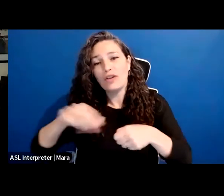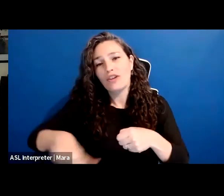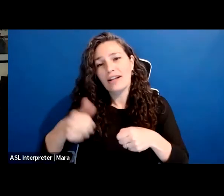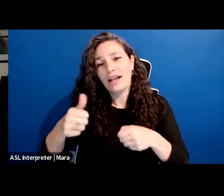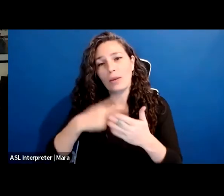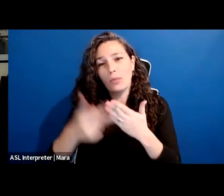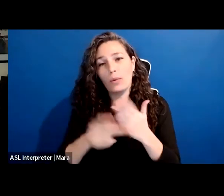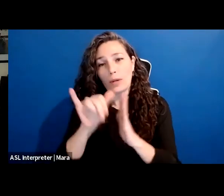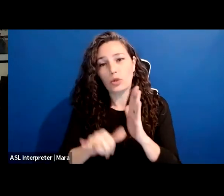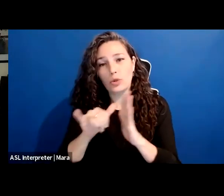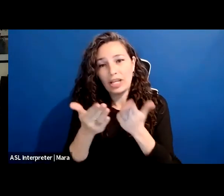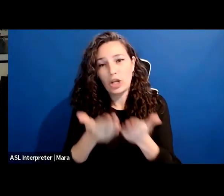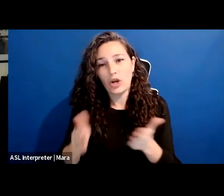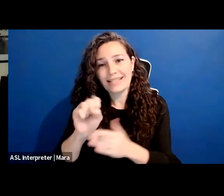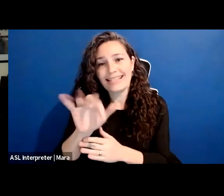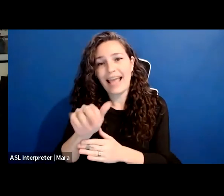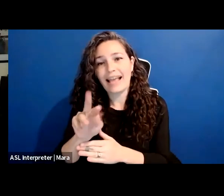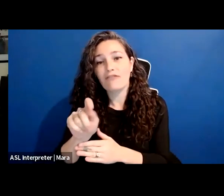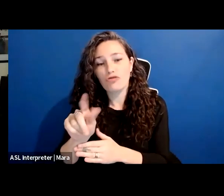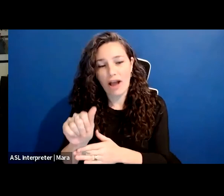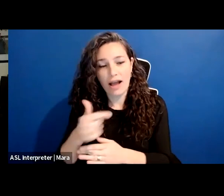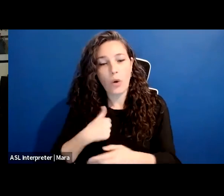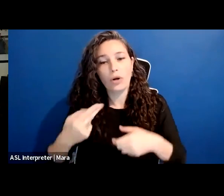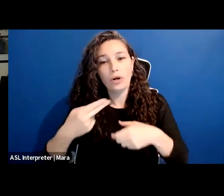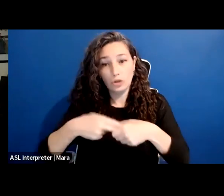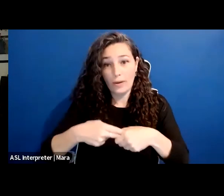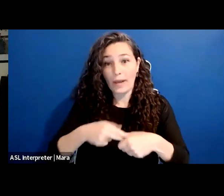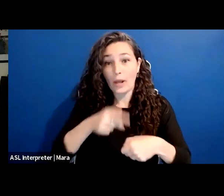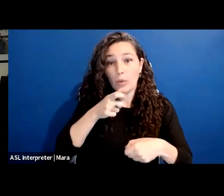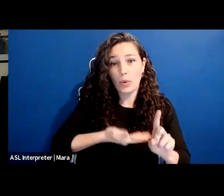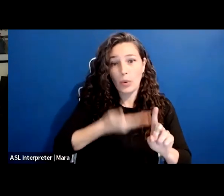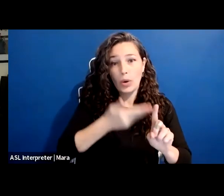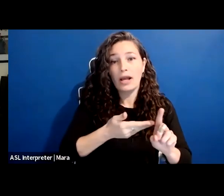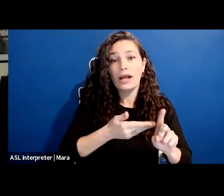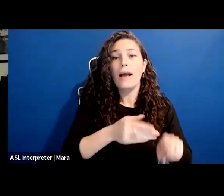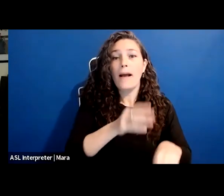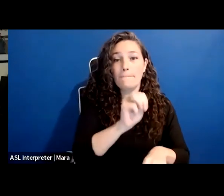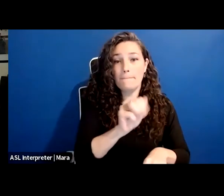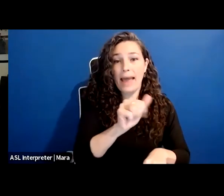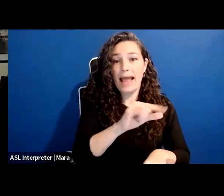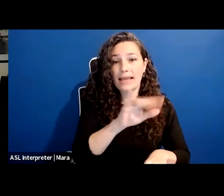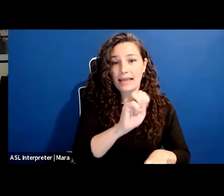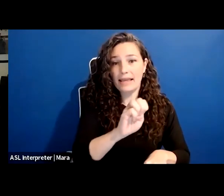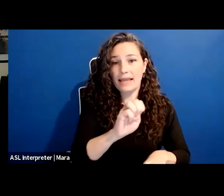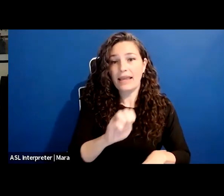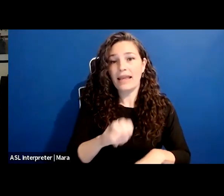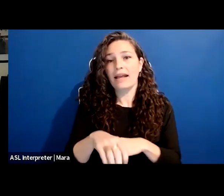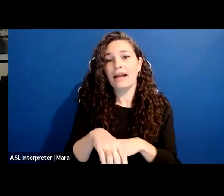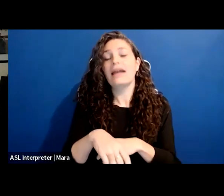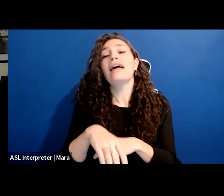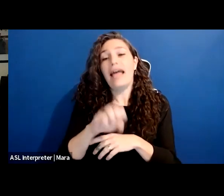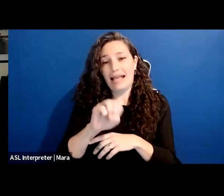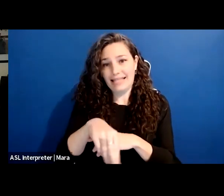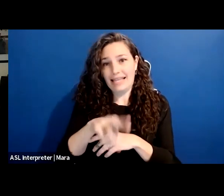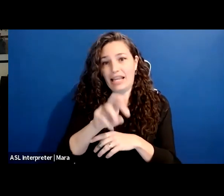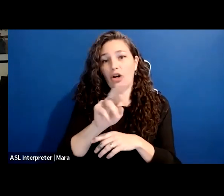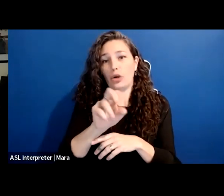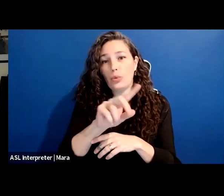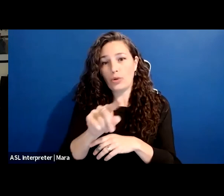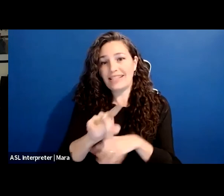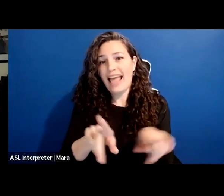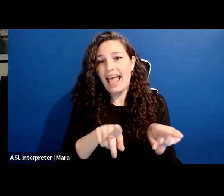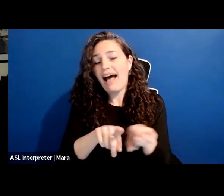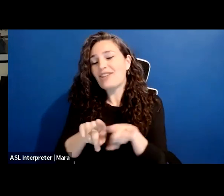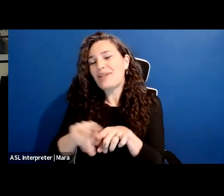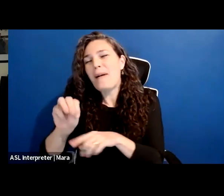SAG-AFTRA. We are joined today by American Sign Language interpreters Maggie Esquiros and Mara